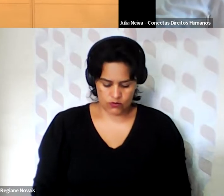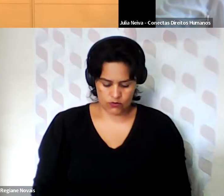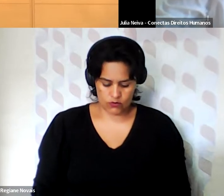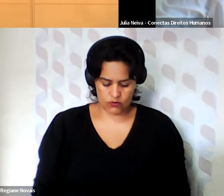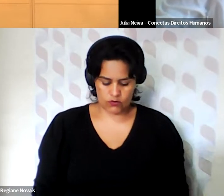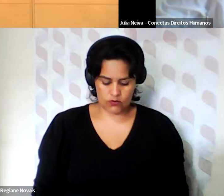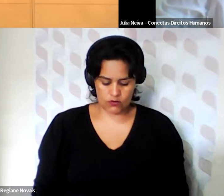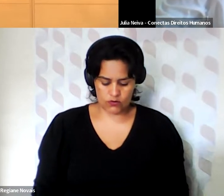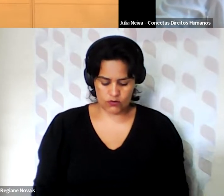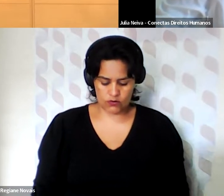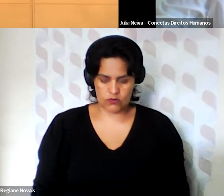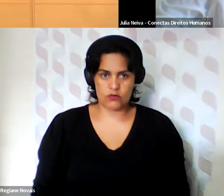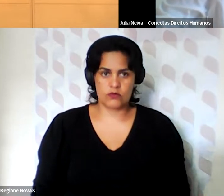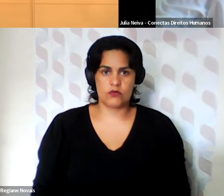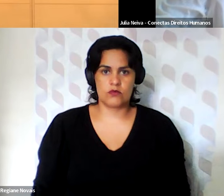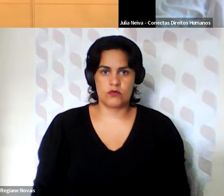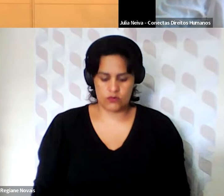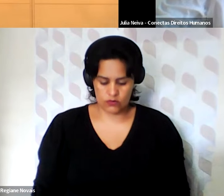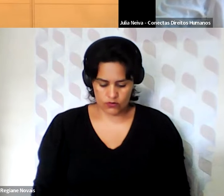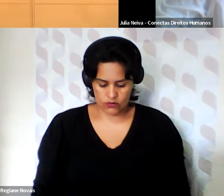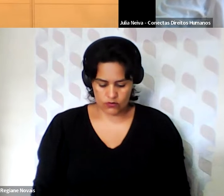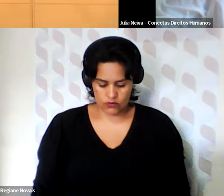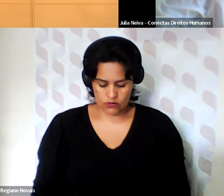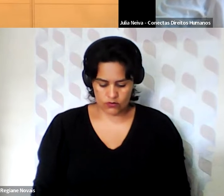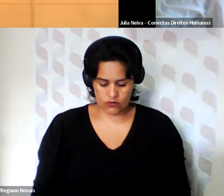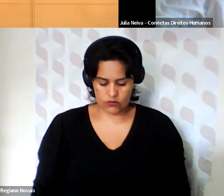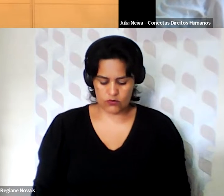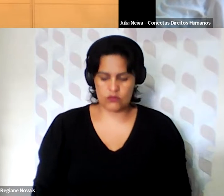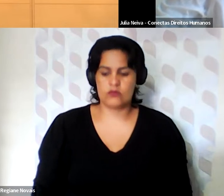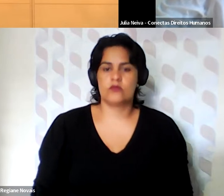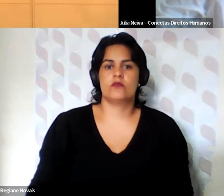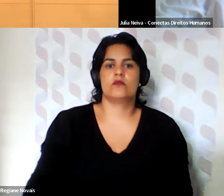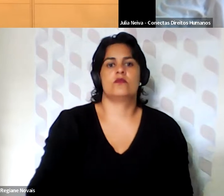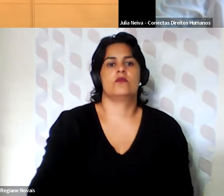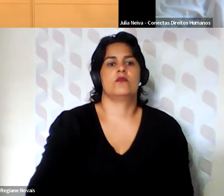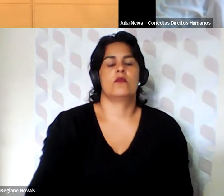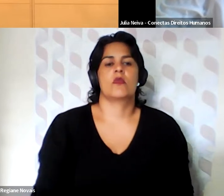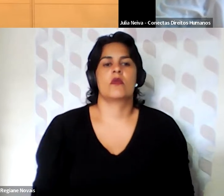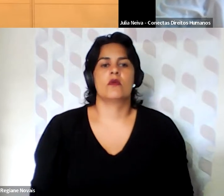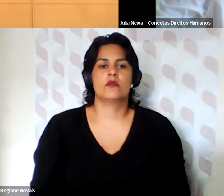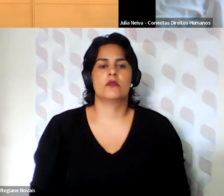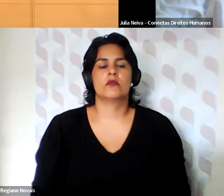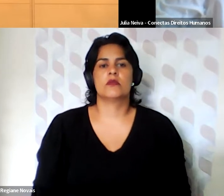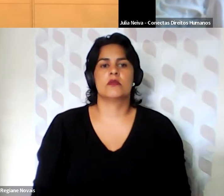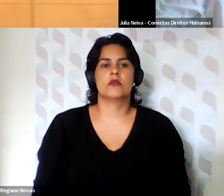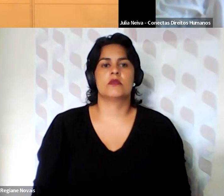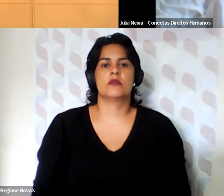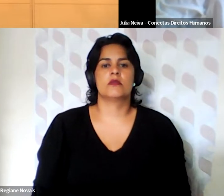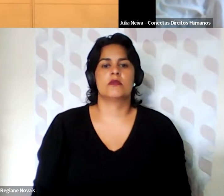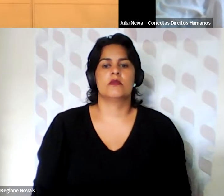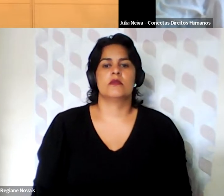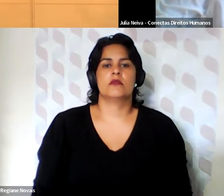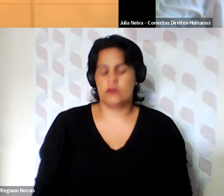to the OECD will also help. And from this perspective, it's good to hear the perspective from civil society.